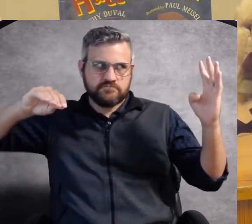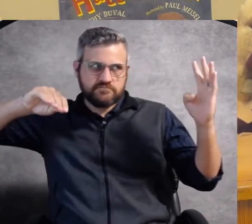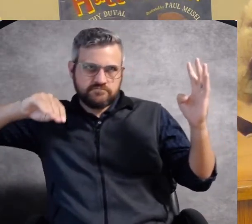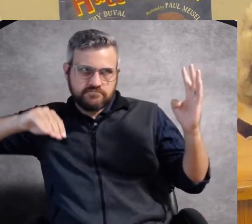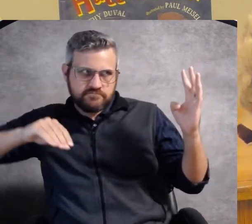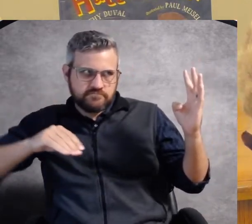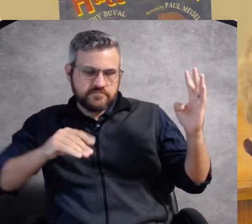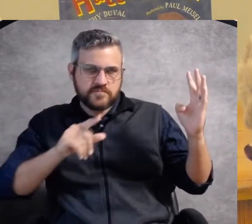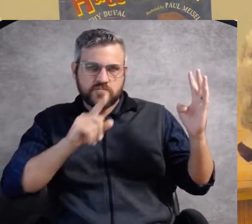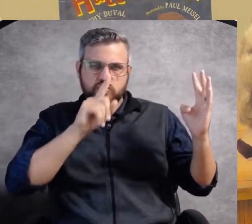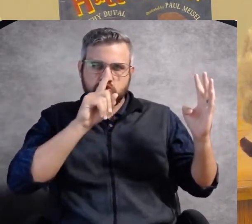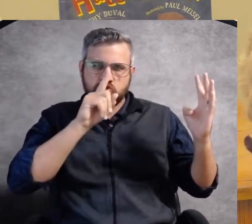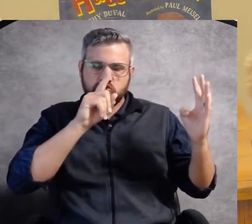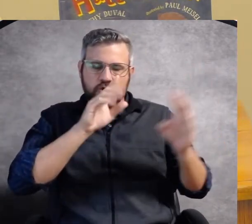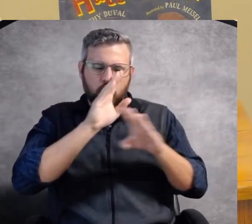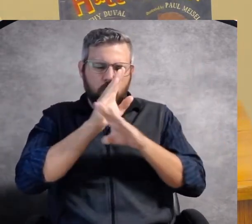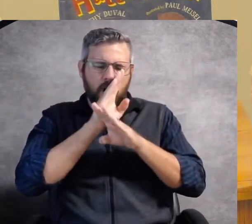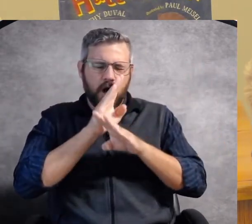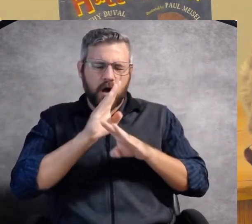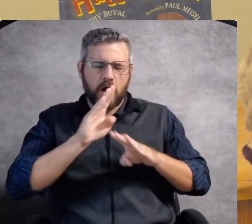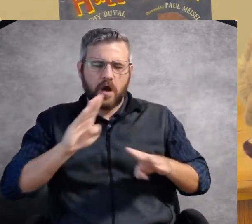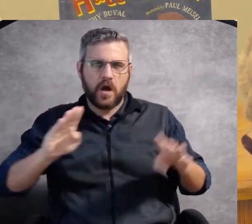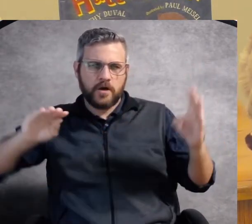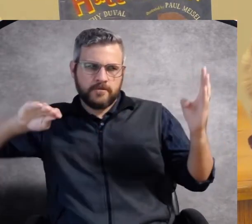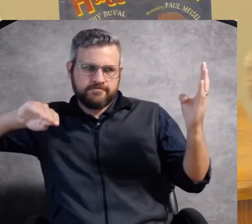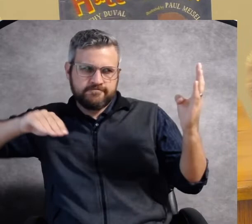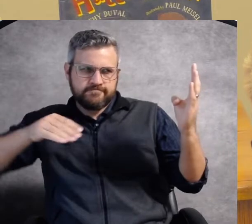Along comes Mr. Crocodile,